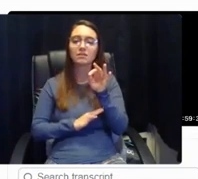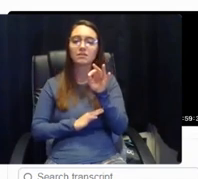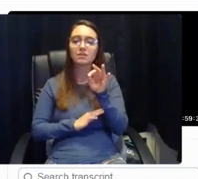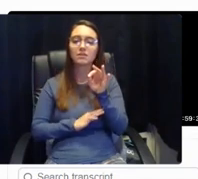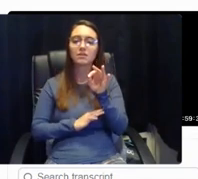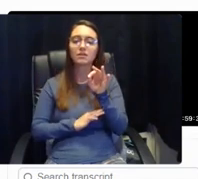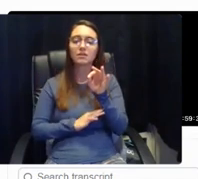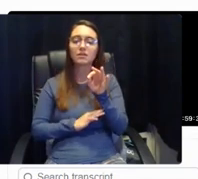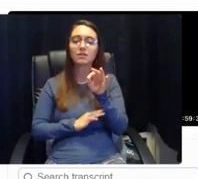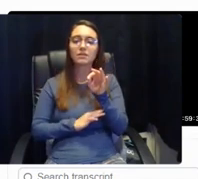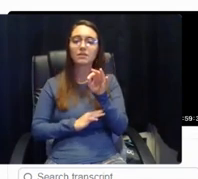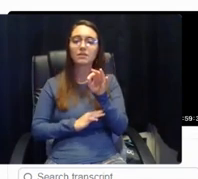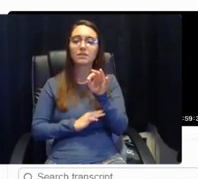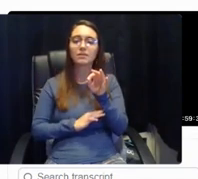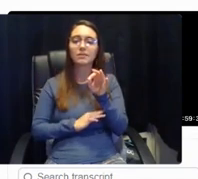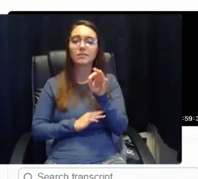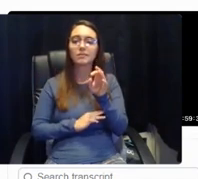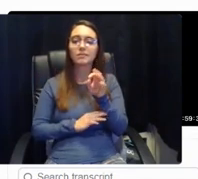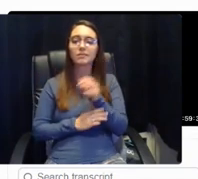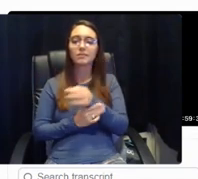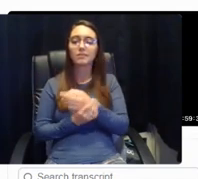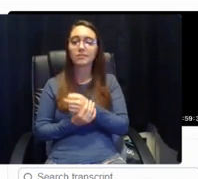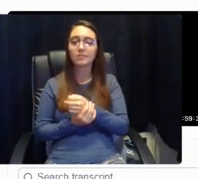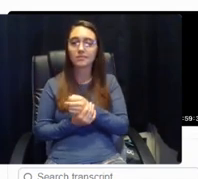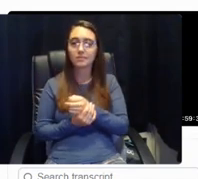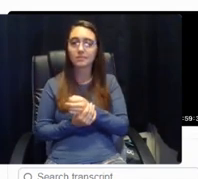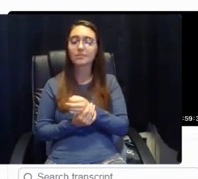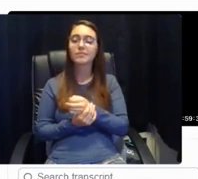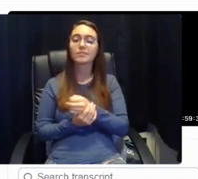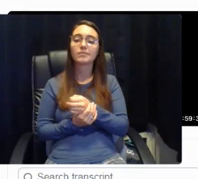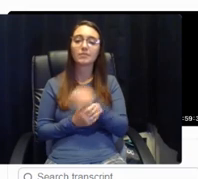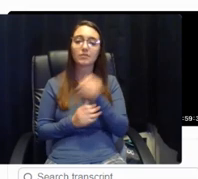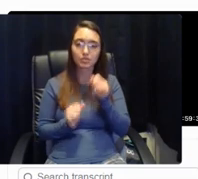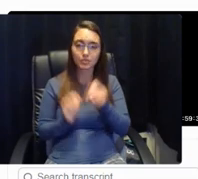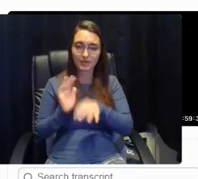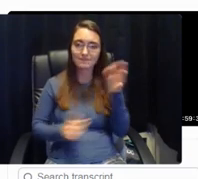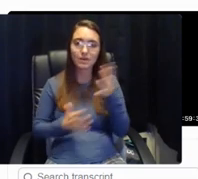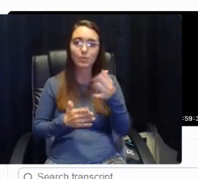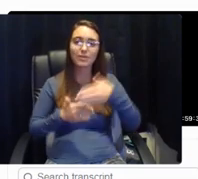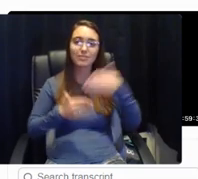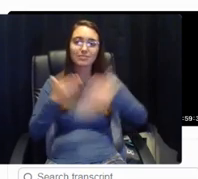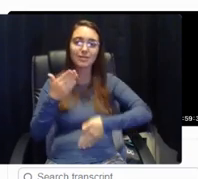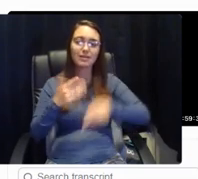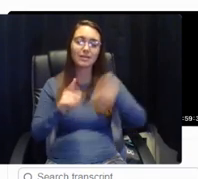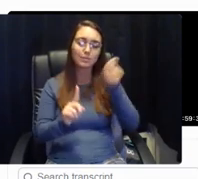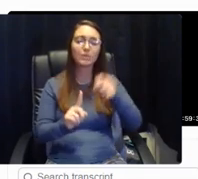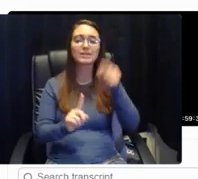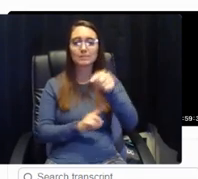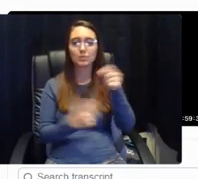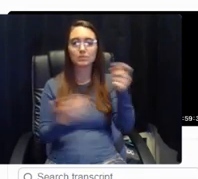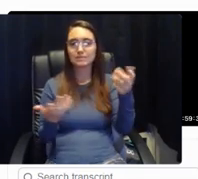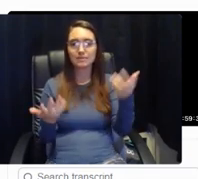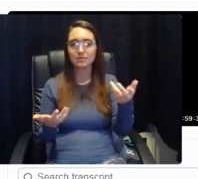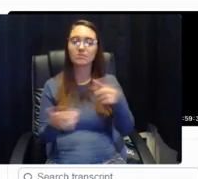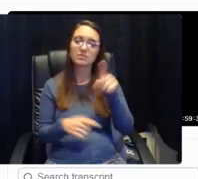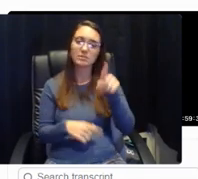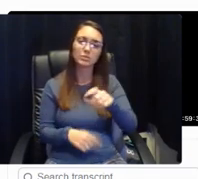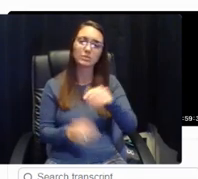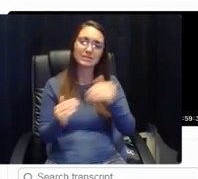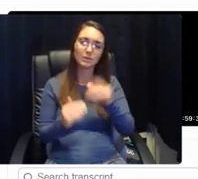will be the, you can find out what will be the endpoint supposed to be. So endpoint supposed to be 50,